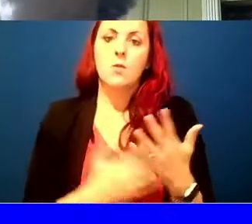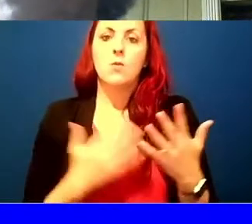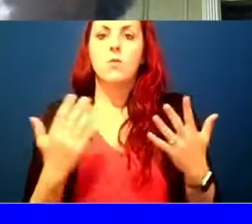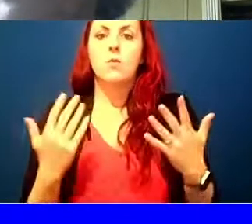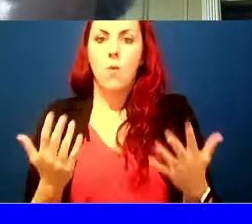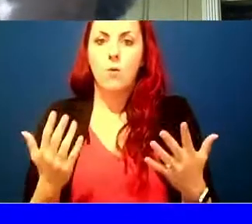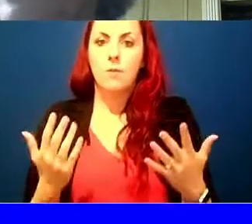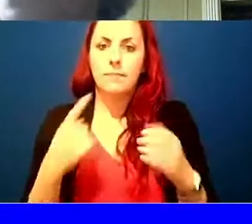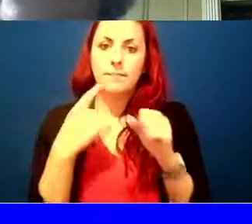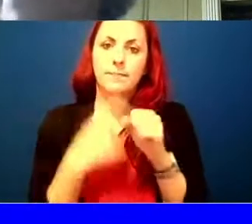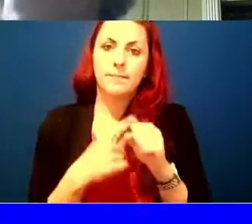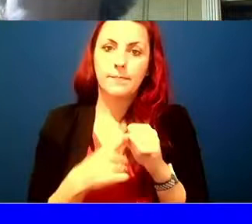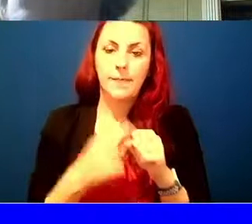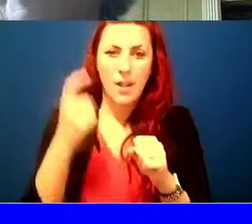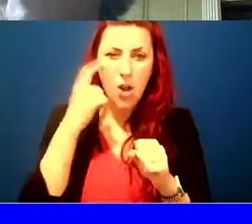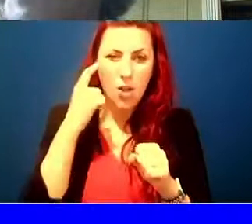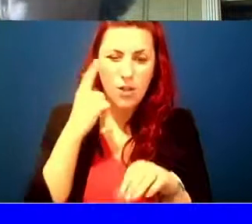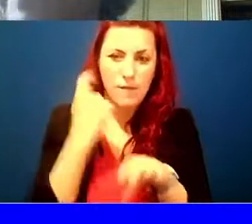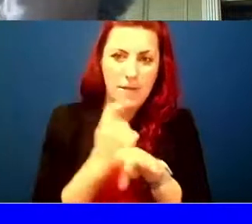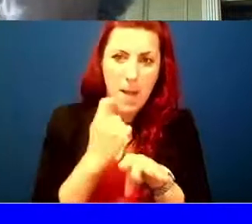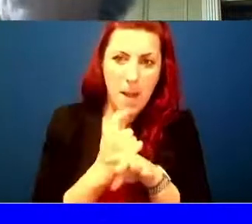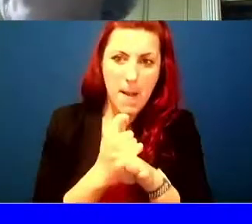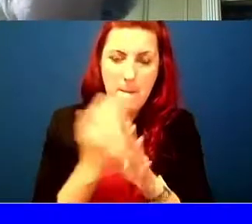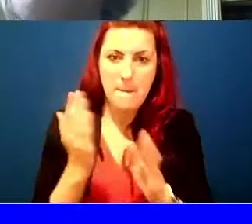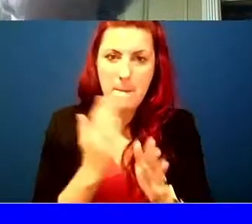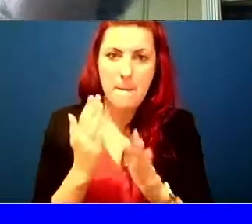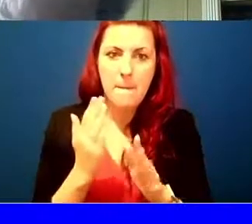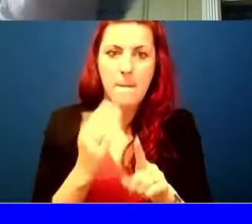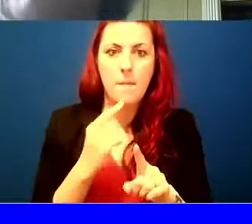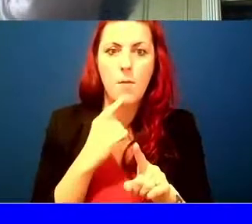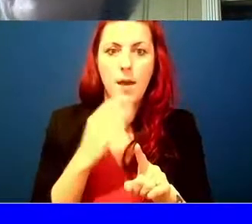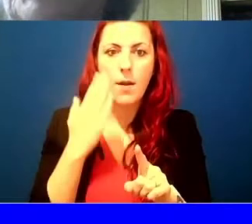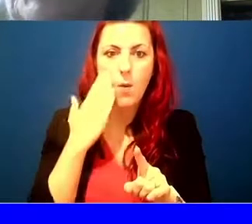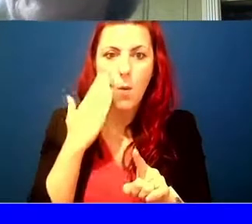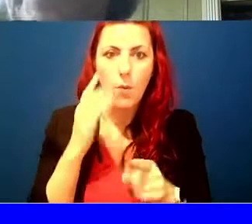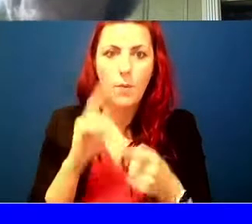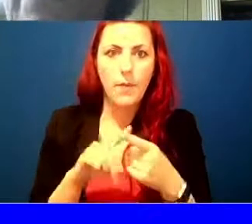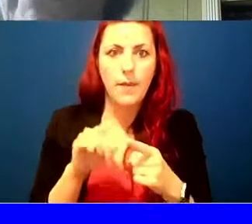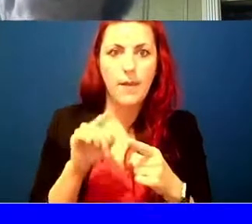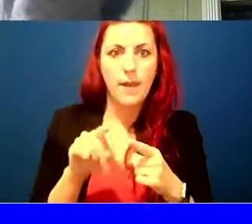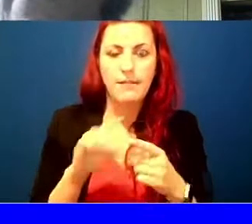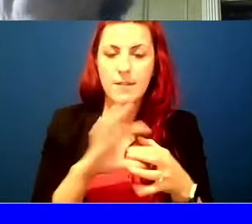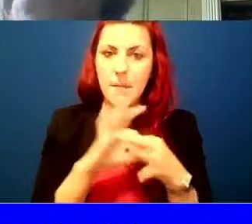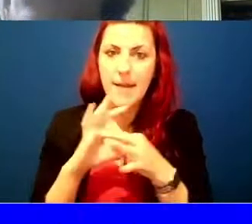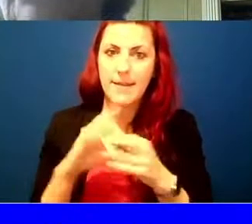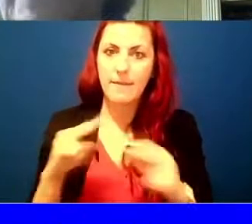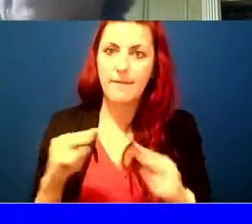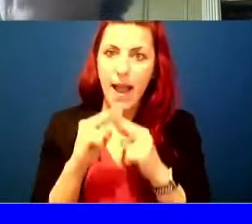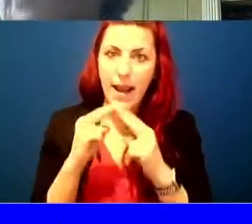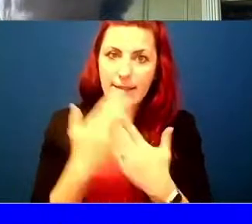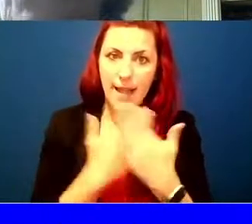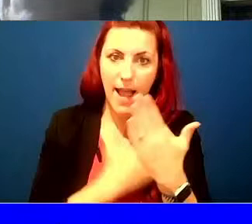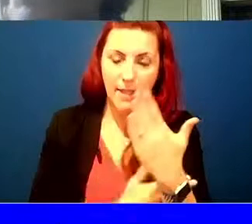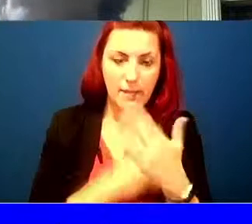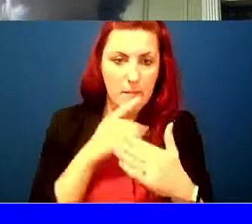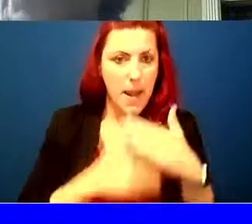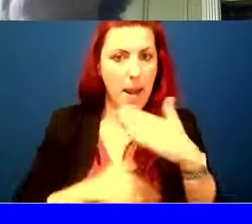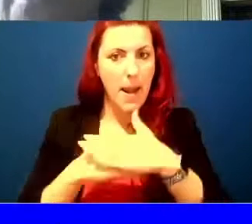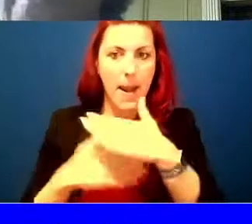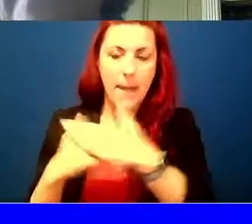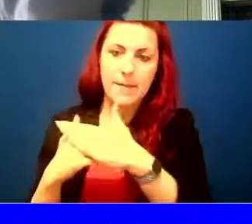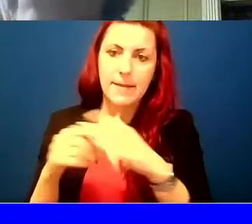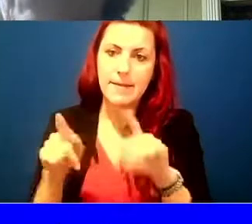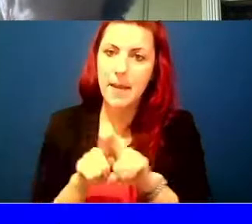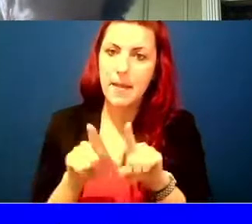Again, I'm very conscious of the time. The domestic violence coercive control, very limited in terms that that offence of coercive